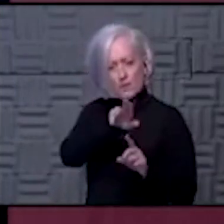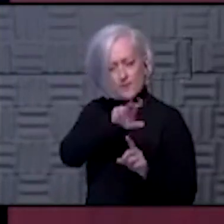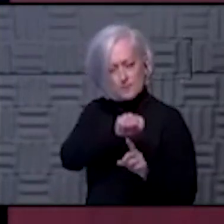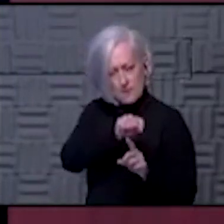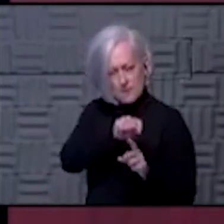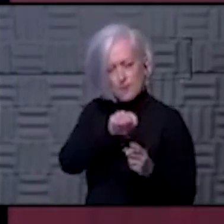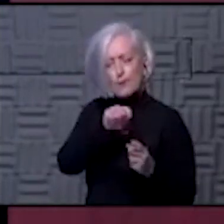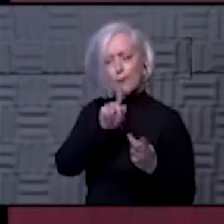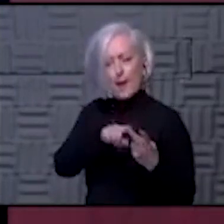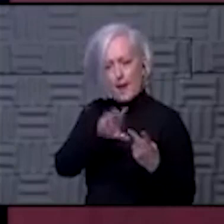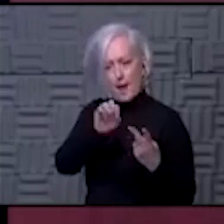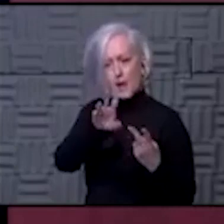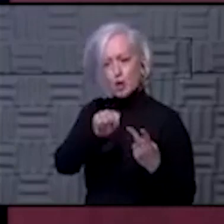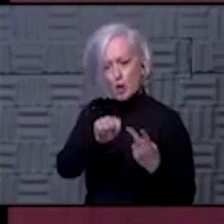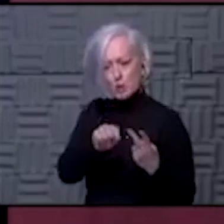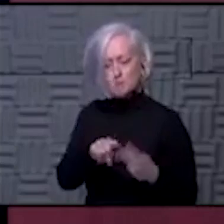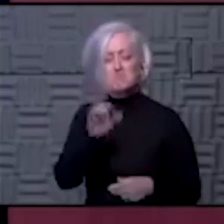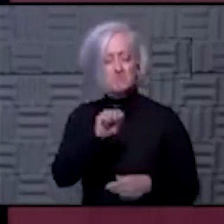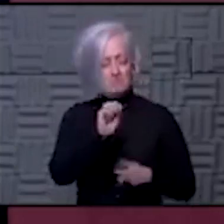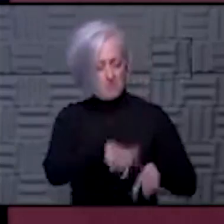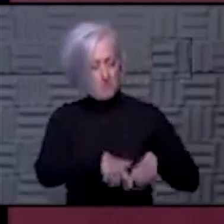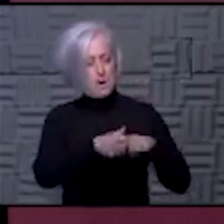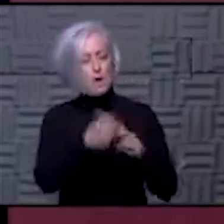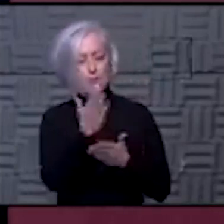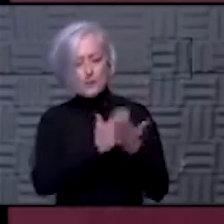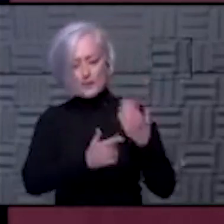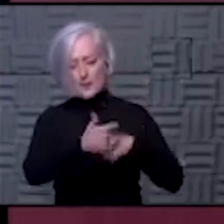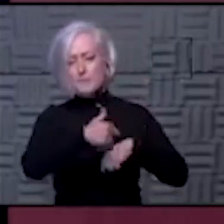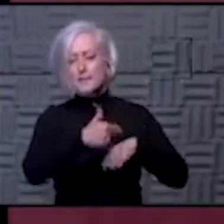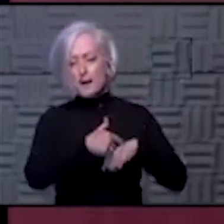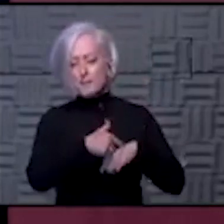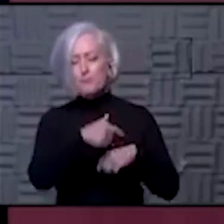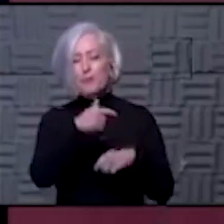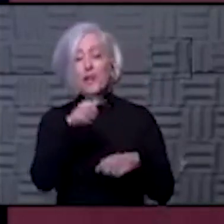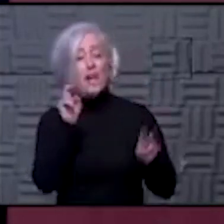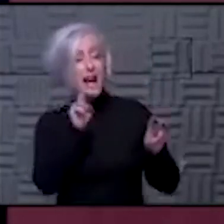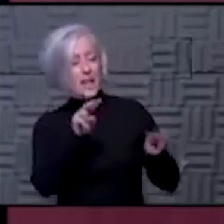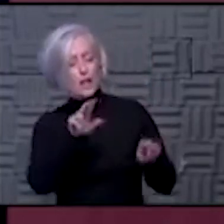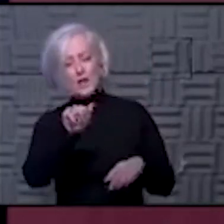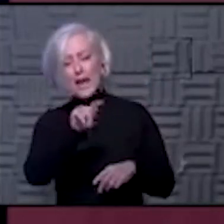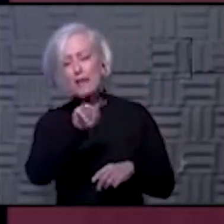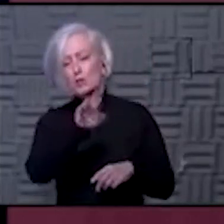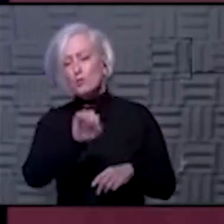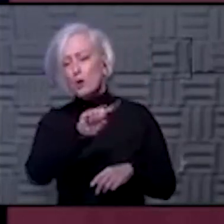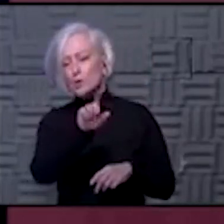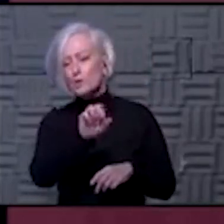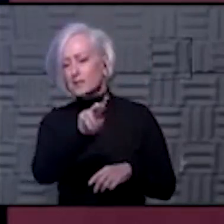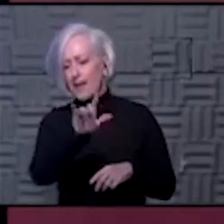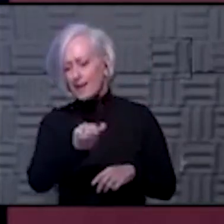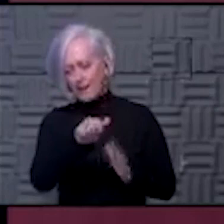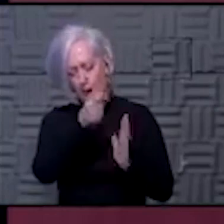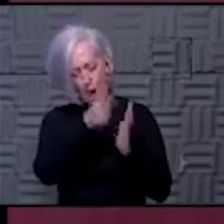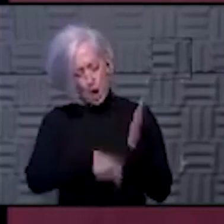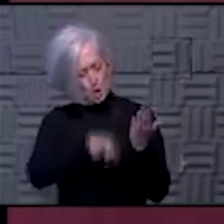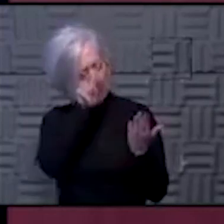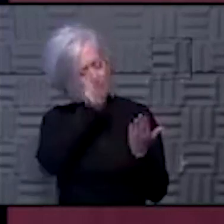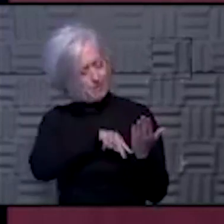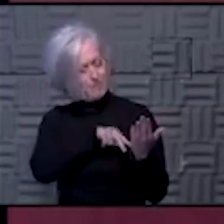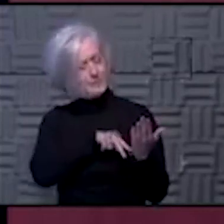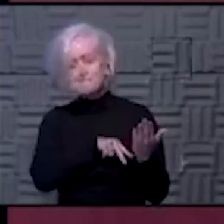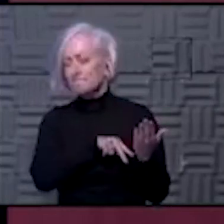of October. It was paused for a while, and I looked at the AstraZeneca articles that I saw, didn't really specify